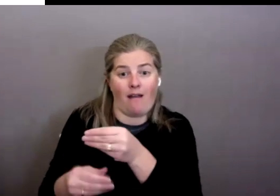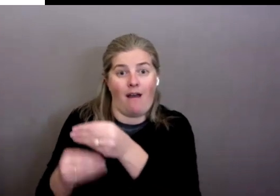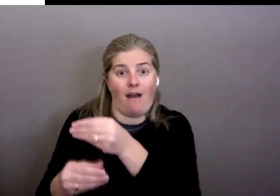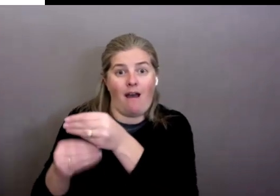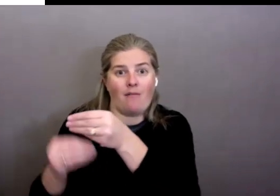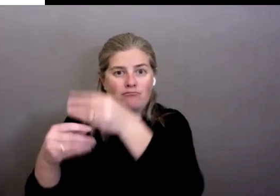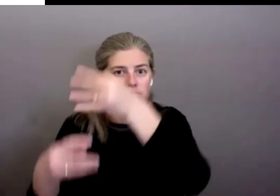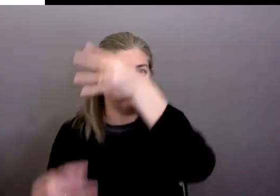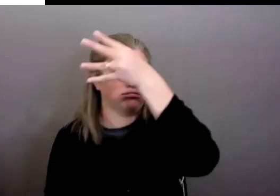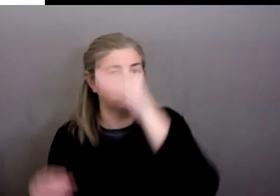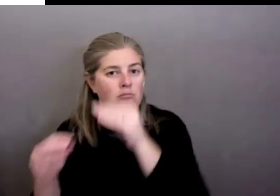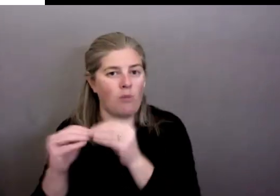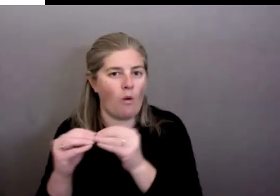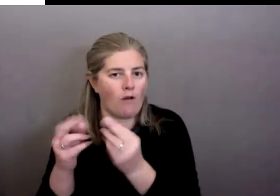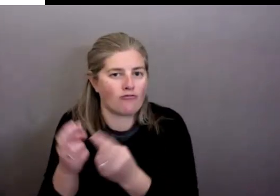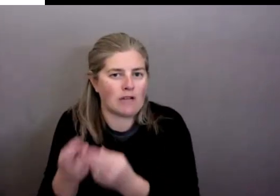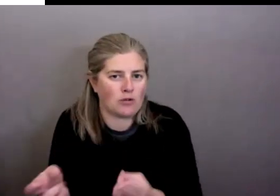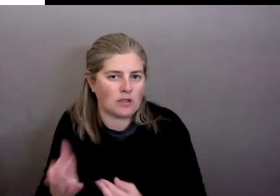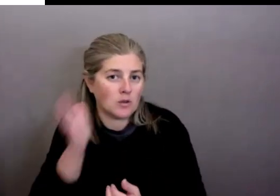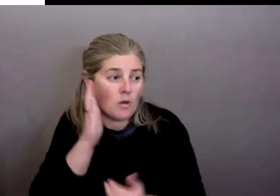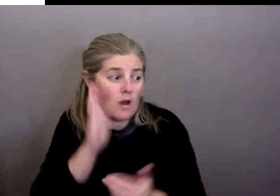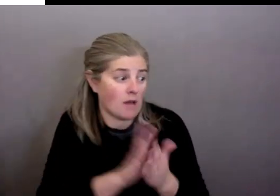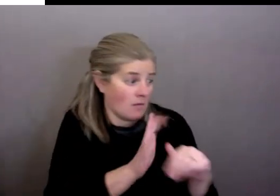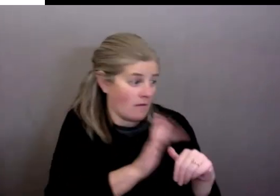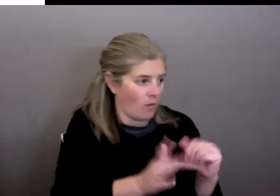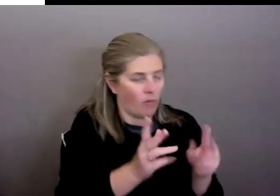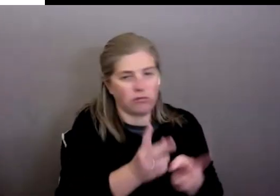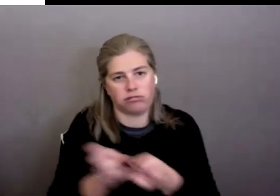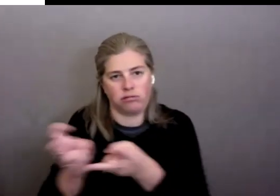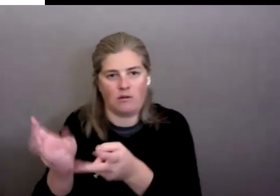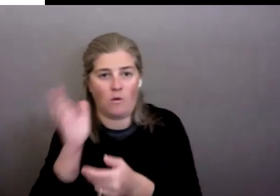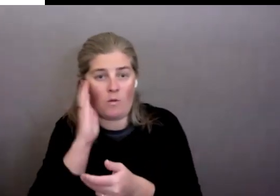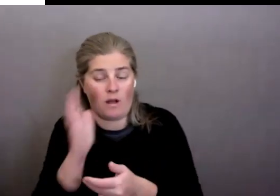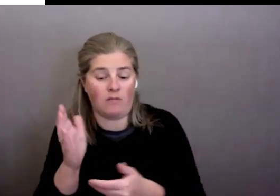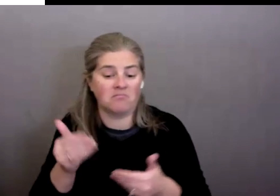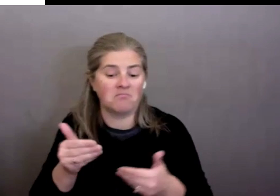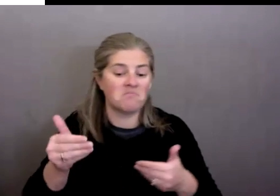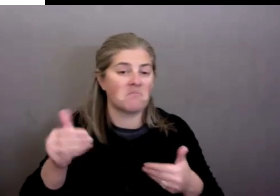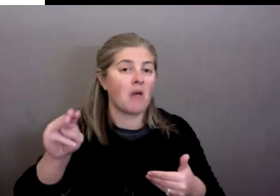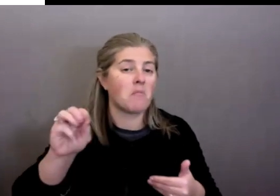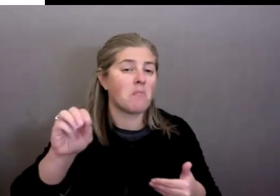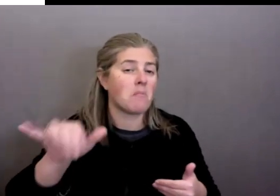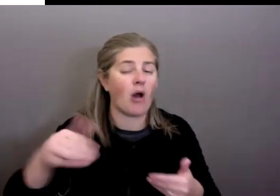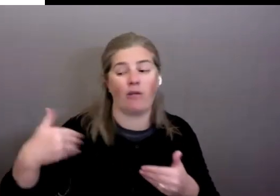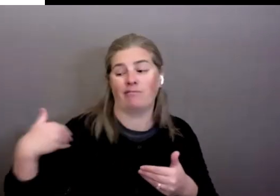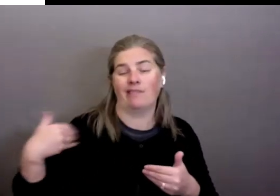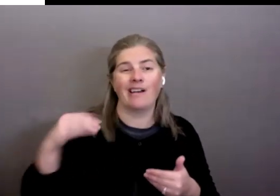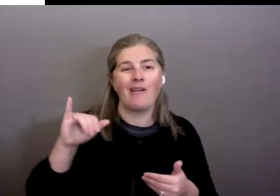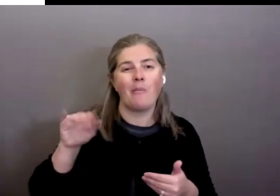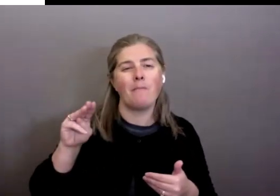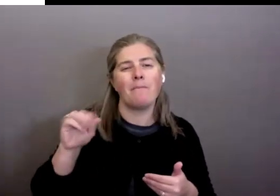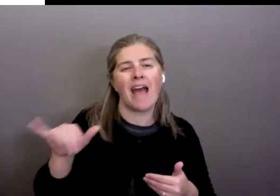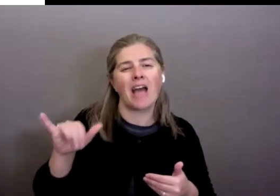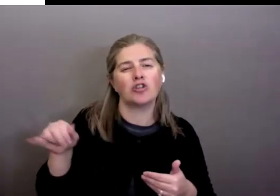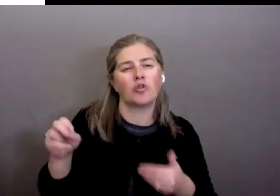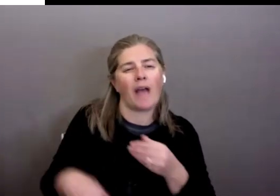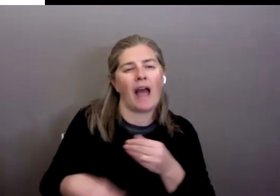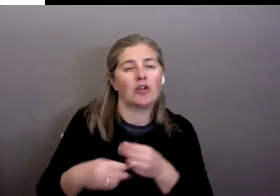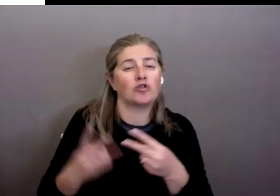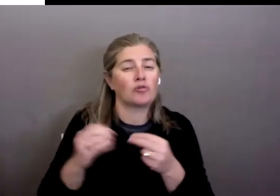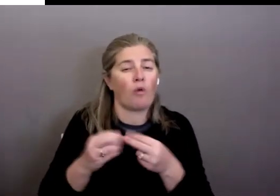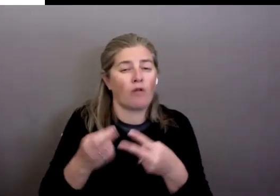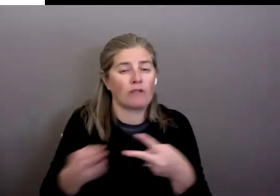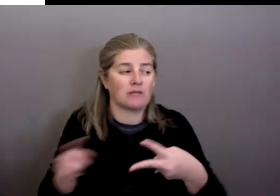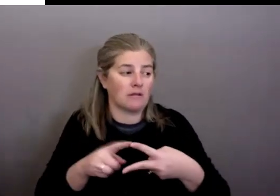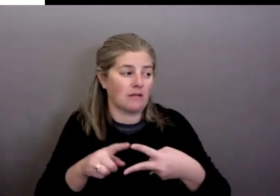site with additional resources when they are available. In May and June, we posted 2 additional resource materials. One is